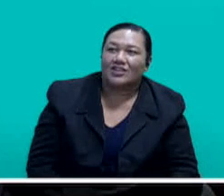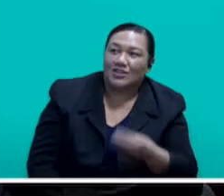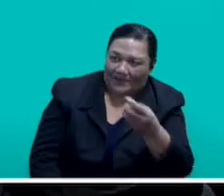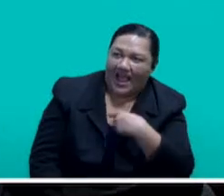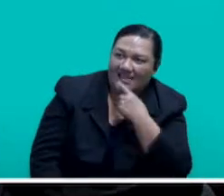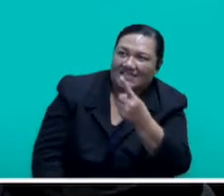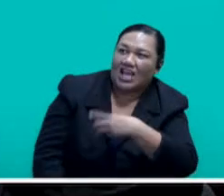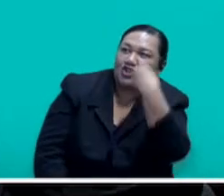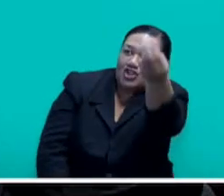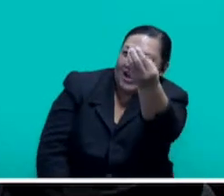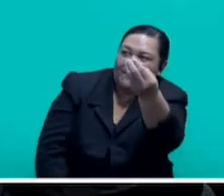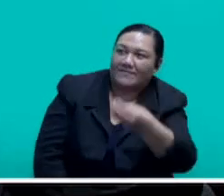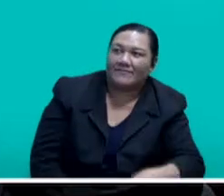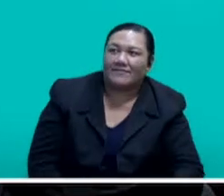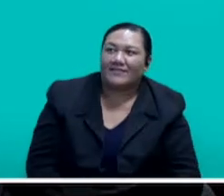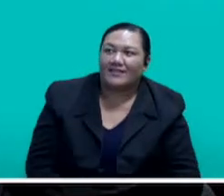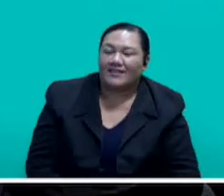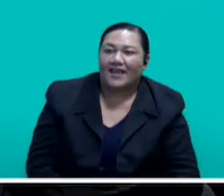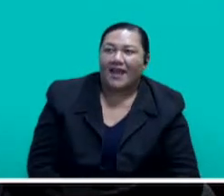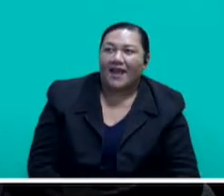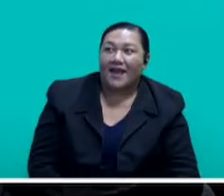You keep shut. I'll throw this.